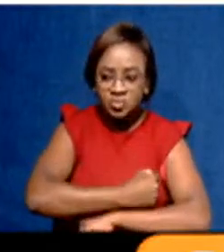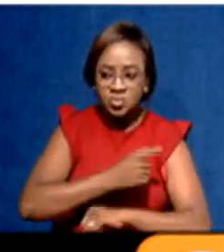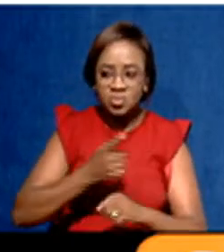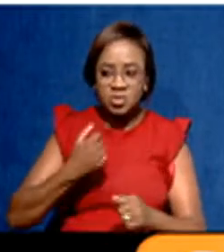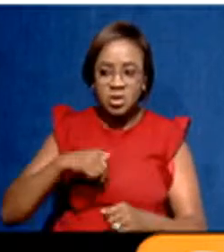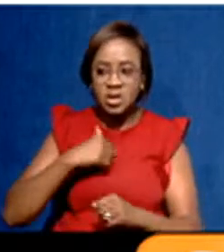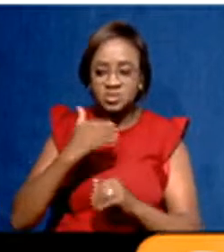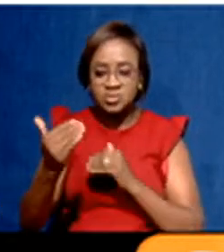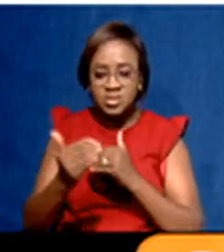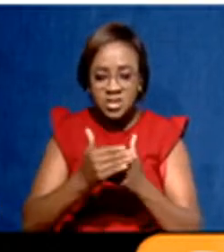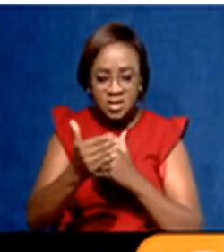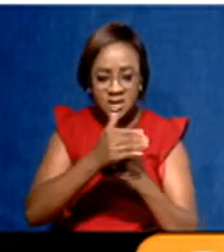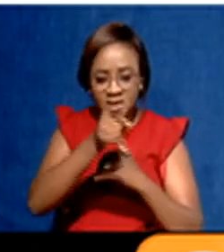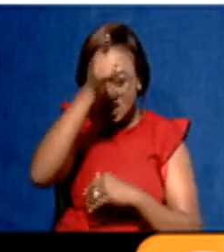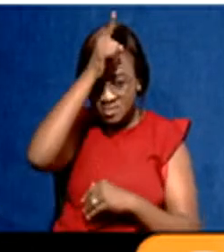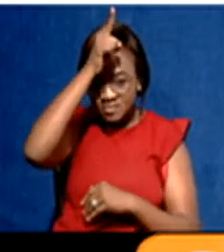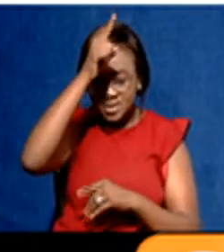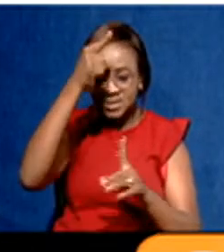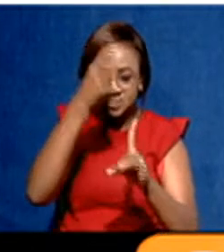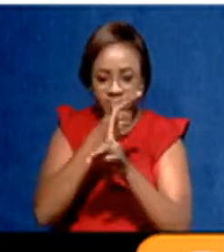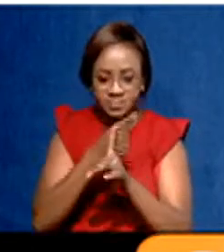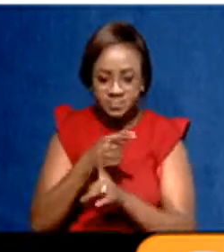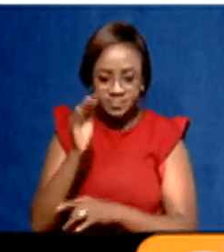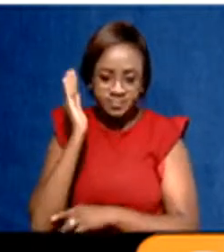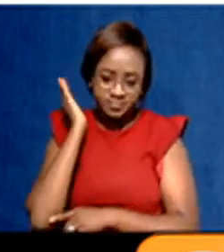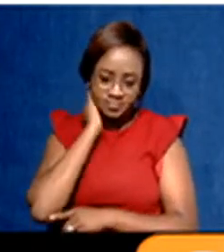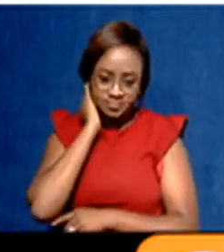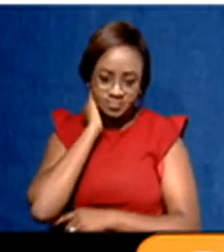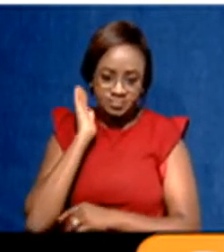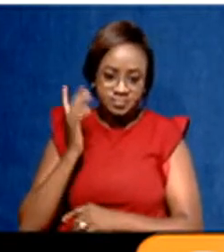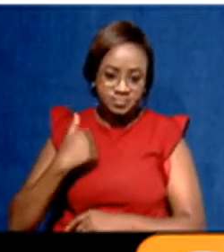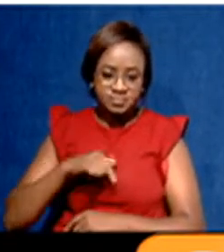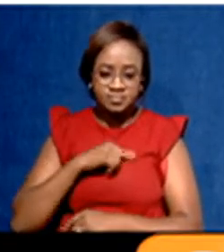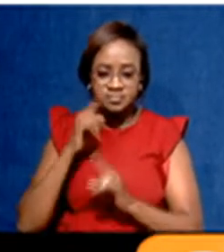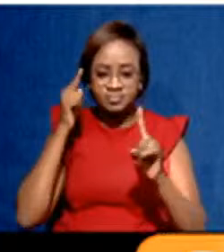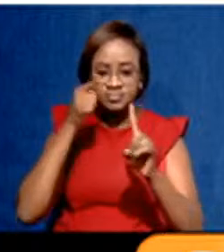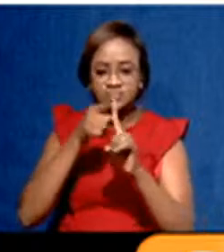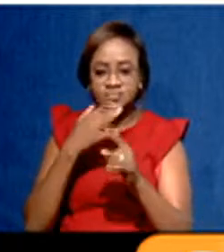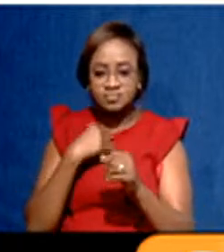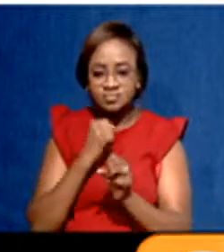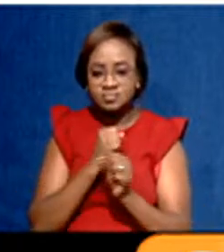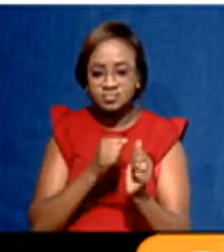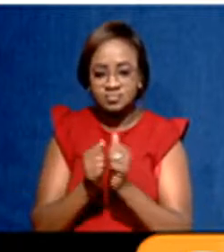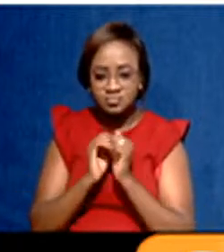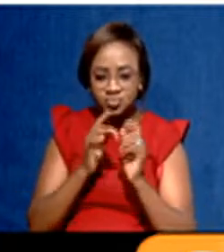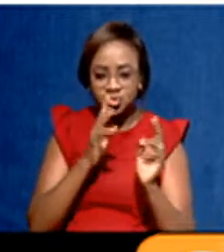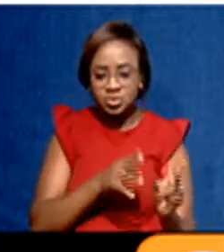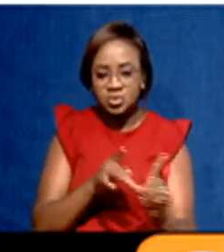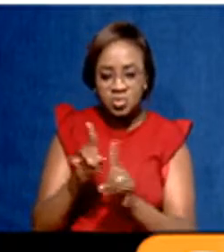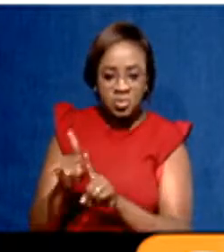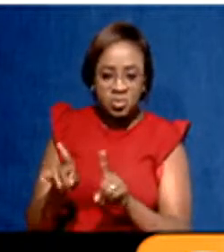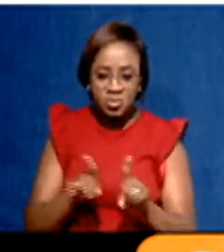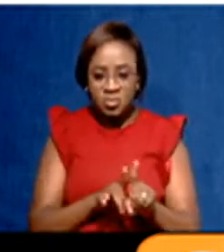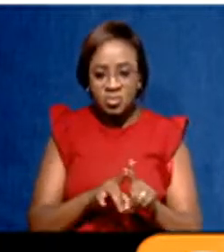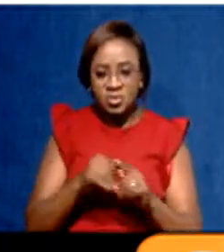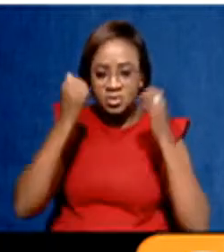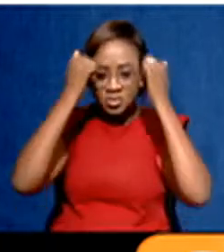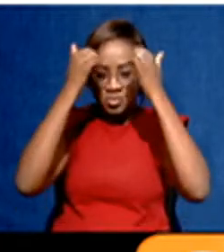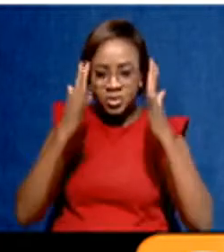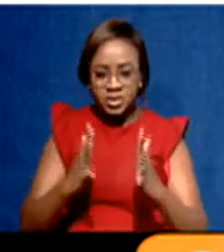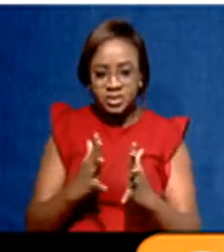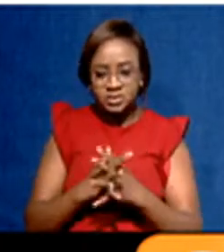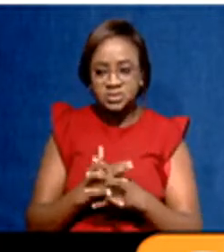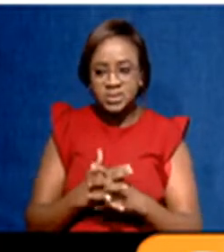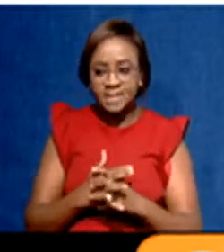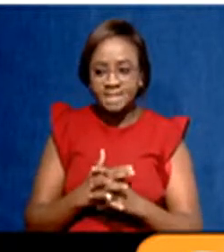various villages of Murang'a and therefore closest to the common mwananchi, as opposed to, let's say, any other